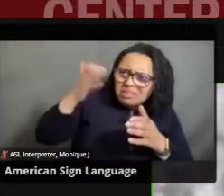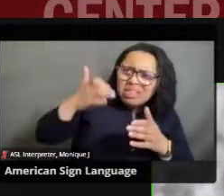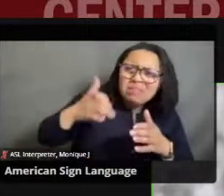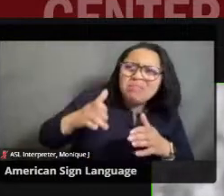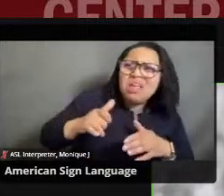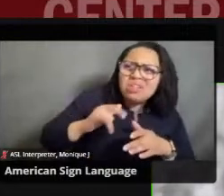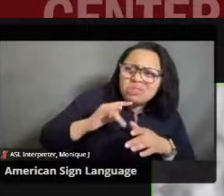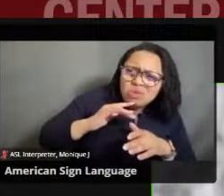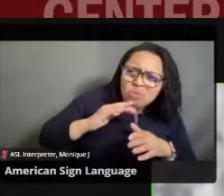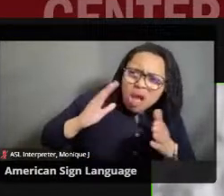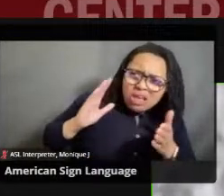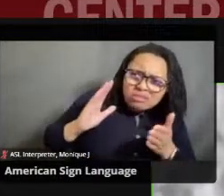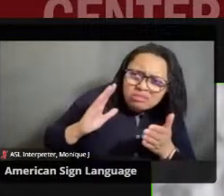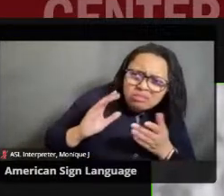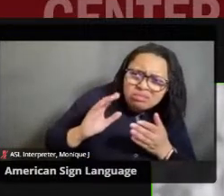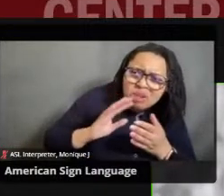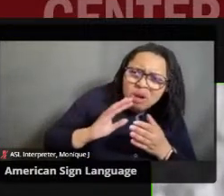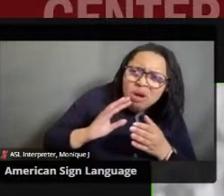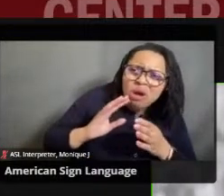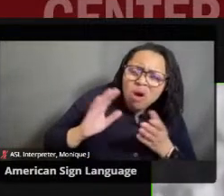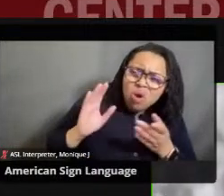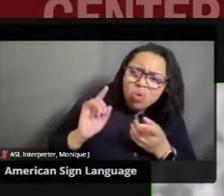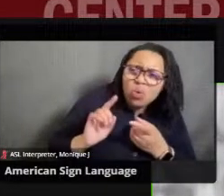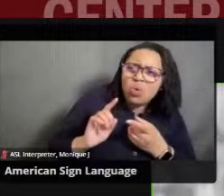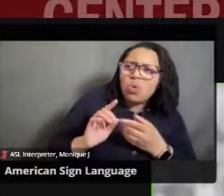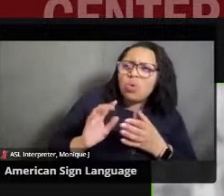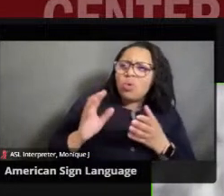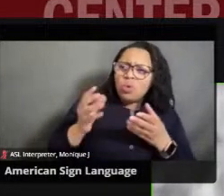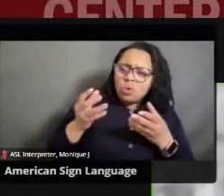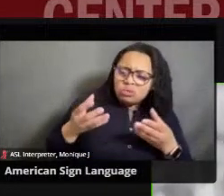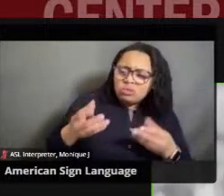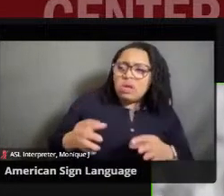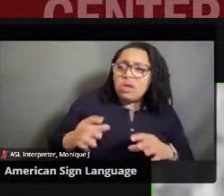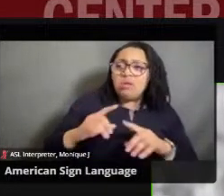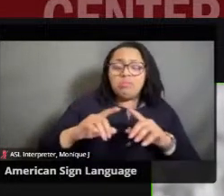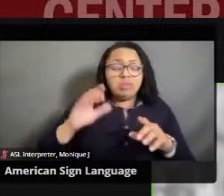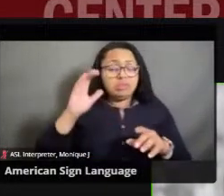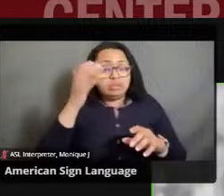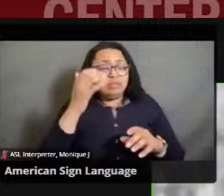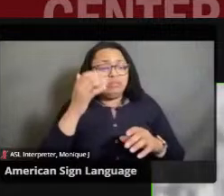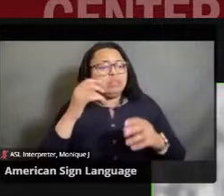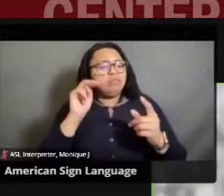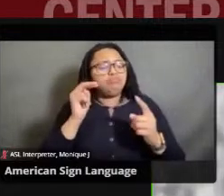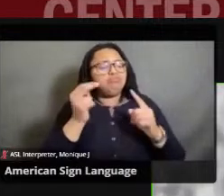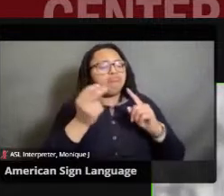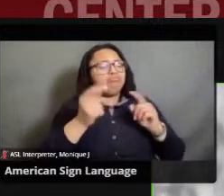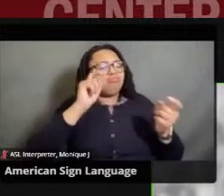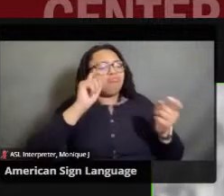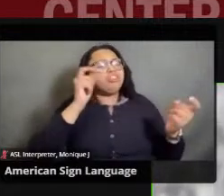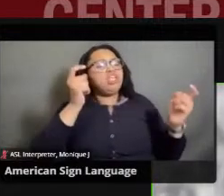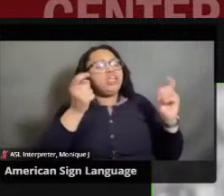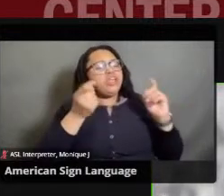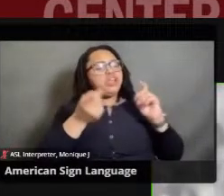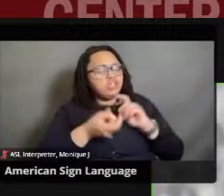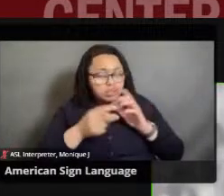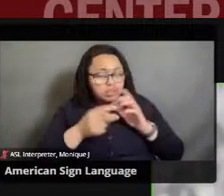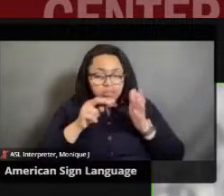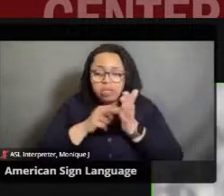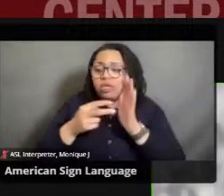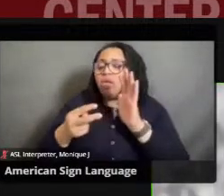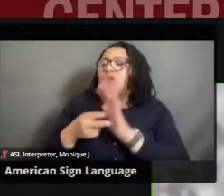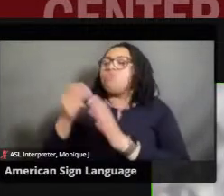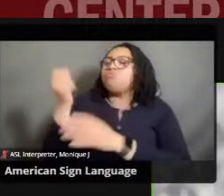Finally the tables are starting to turn, yeah. Talking about a revolution.